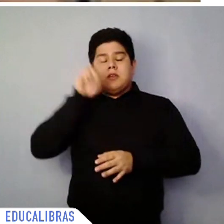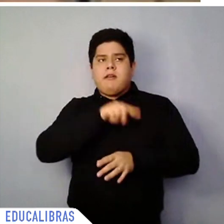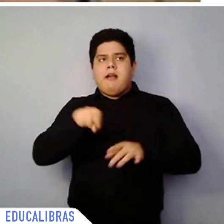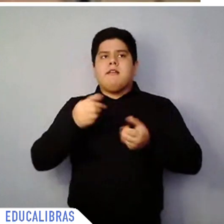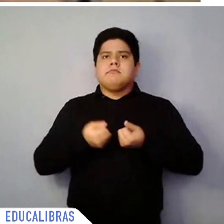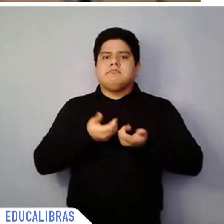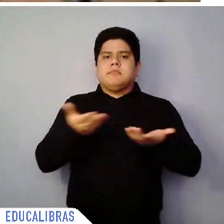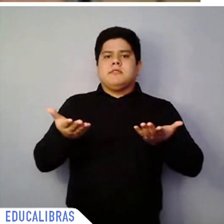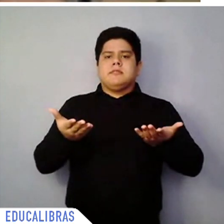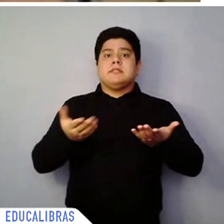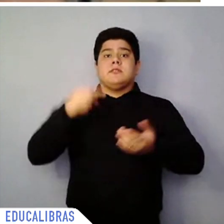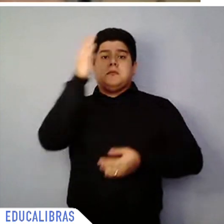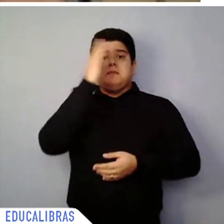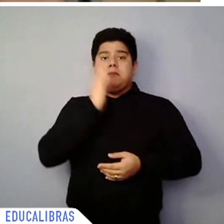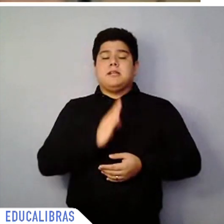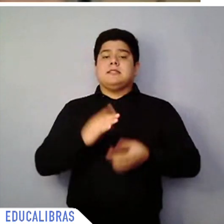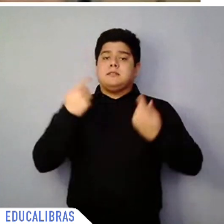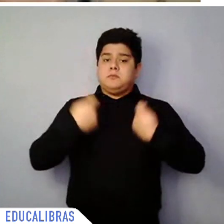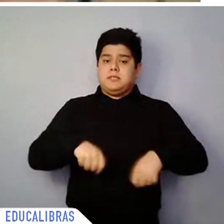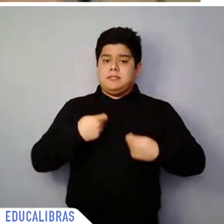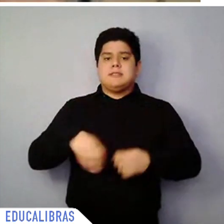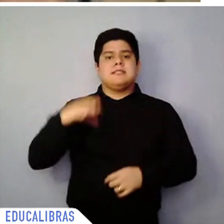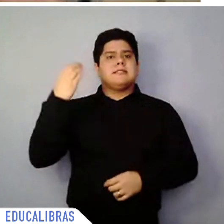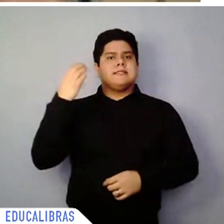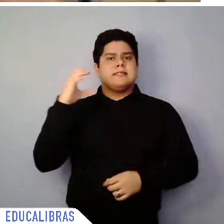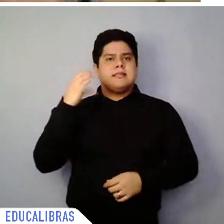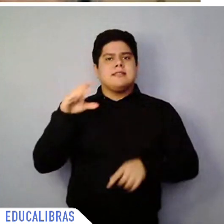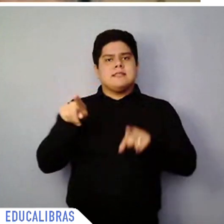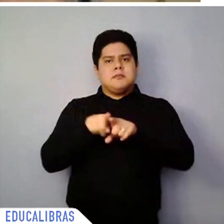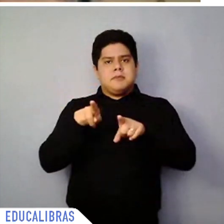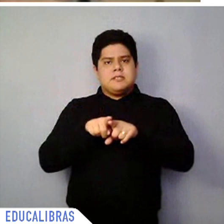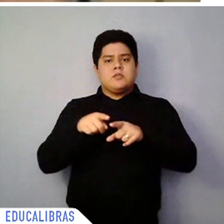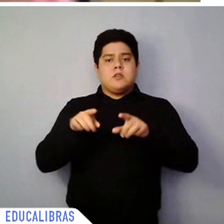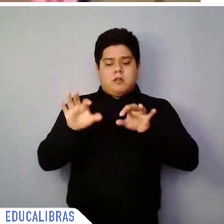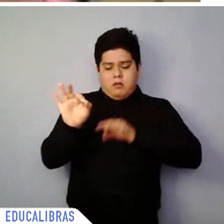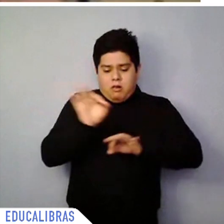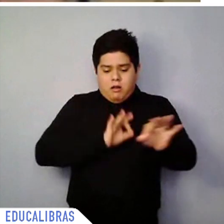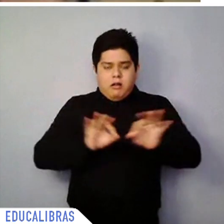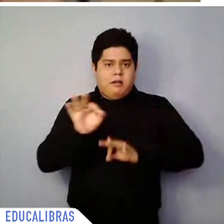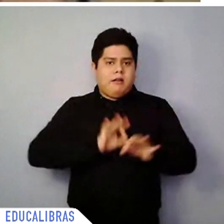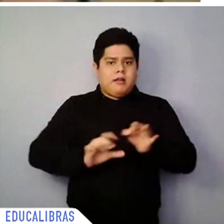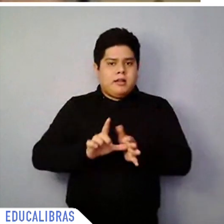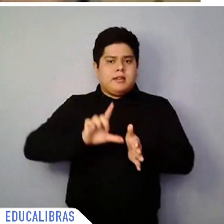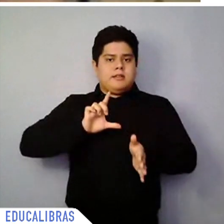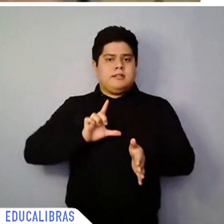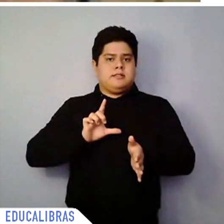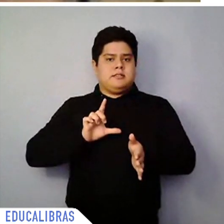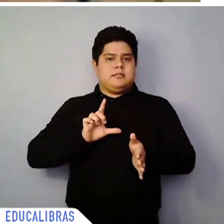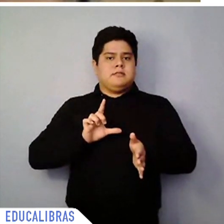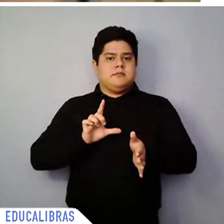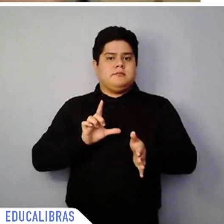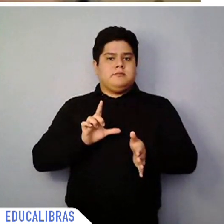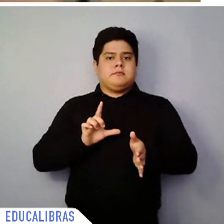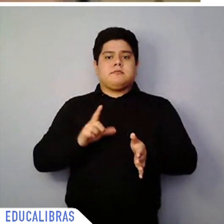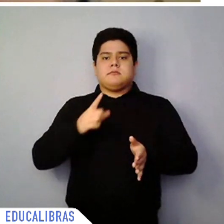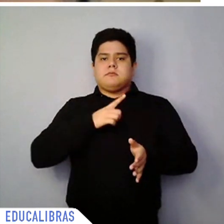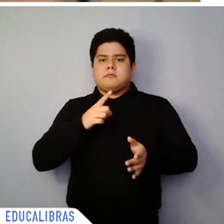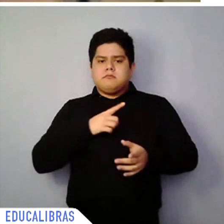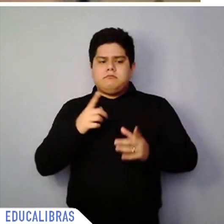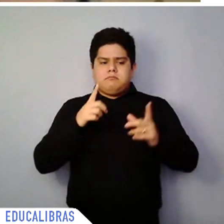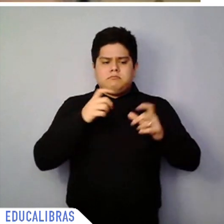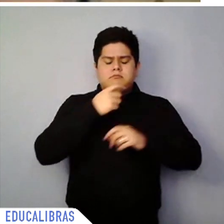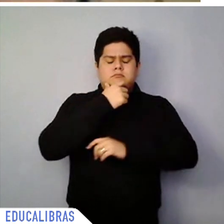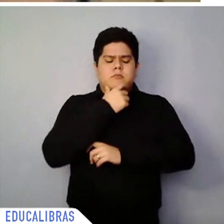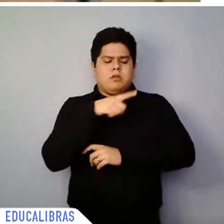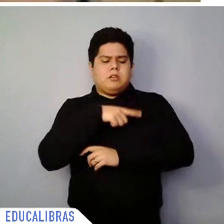the unknown person that carries out a lot of work for science and for health, and they do not have the spotlight on them, but